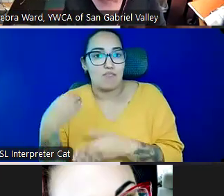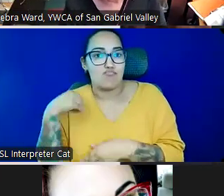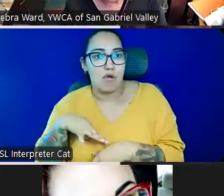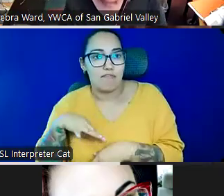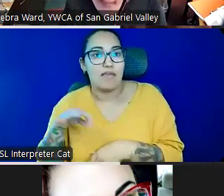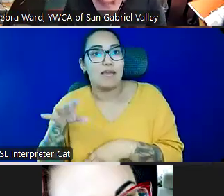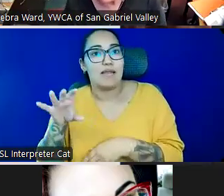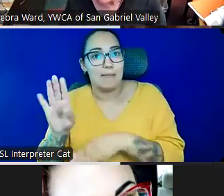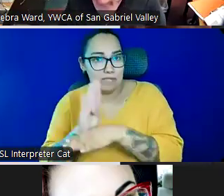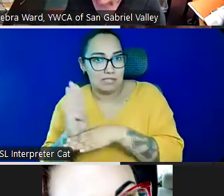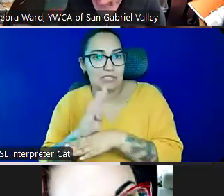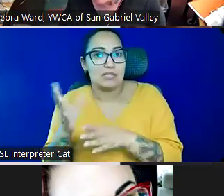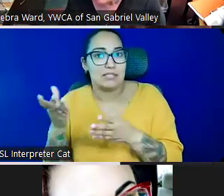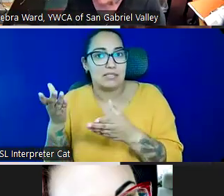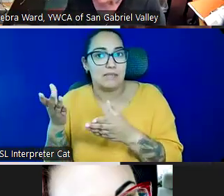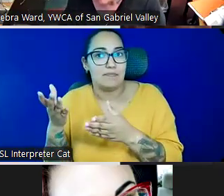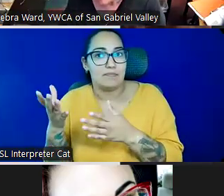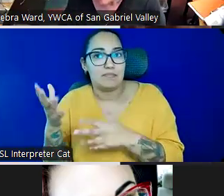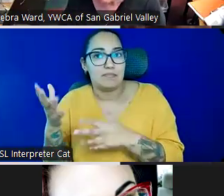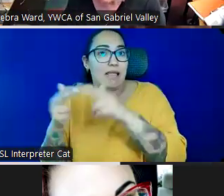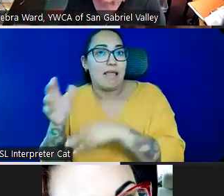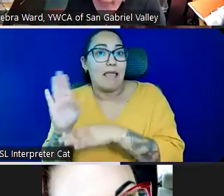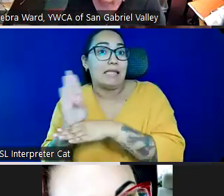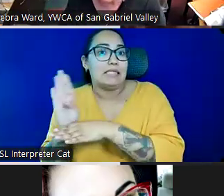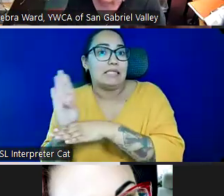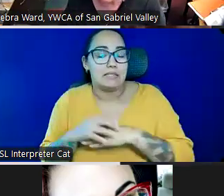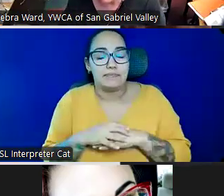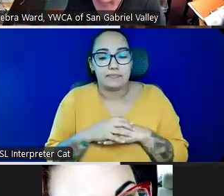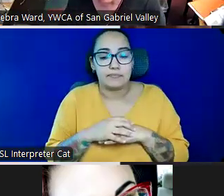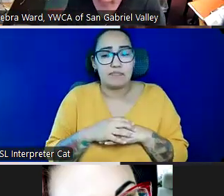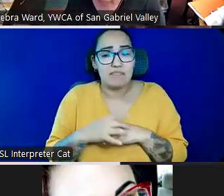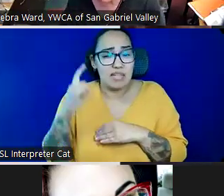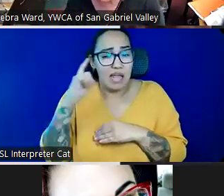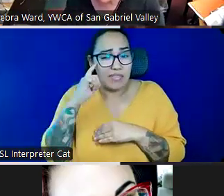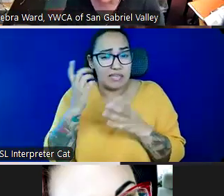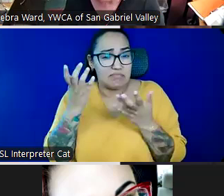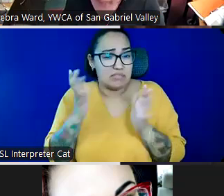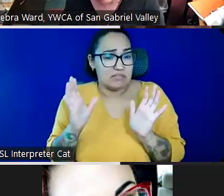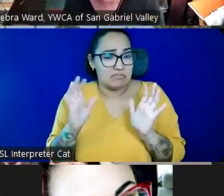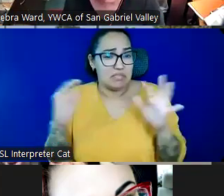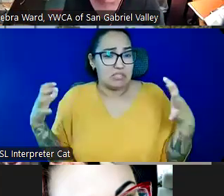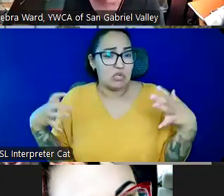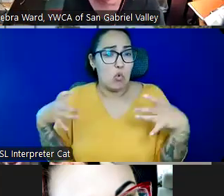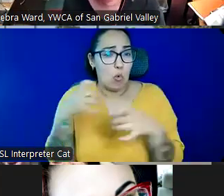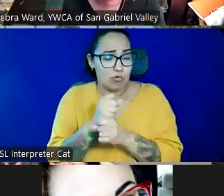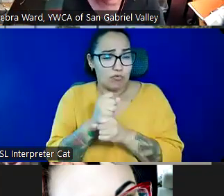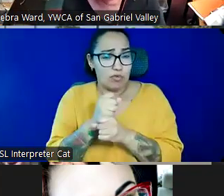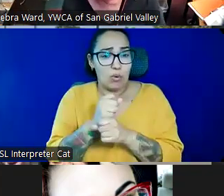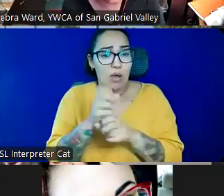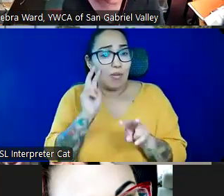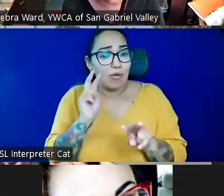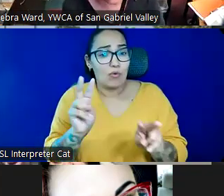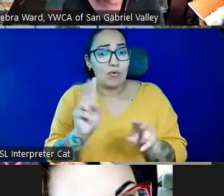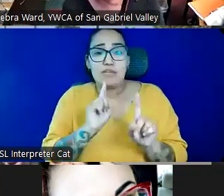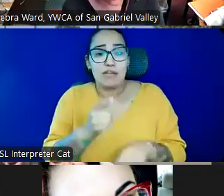entities. I think that is an overview. I look forward to answering